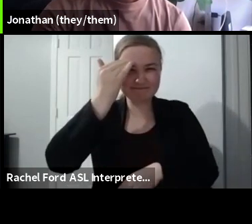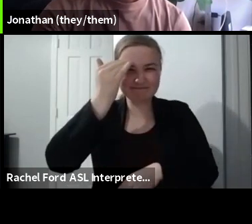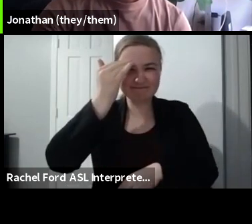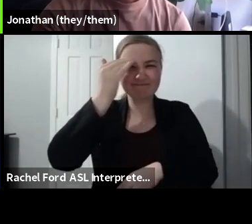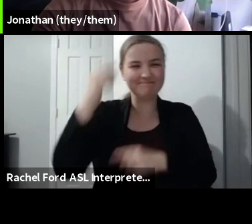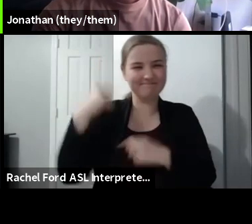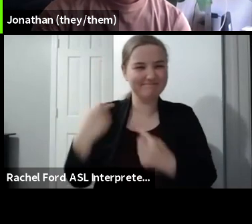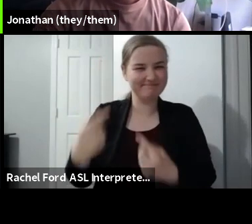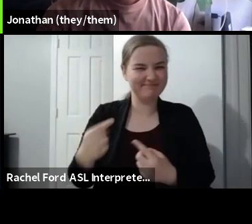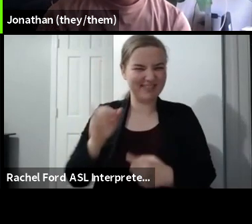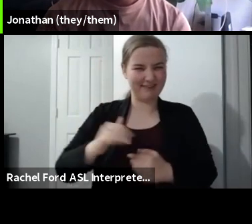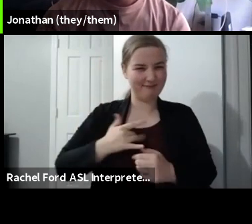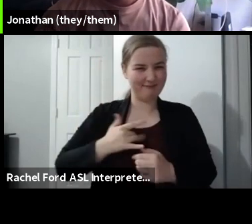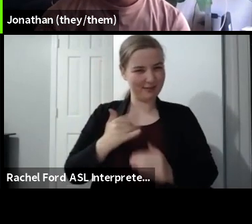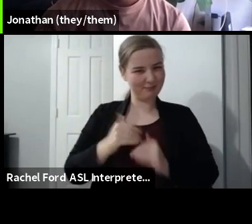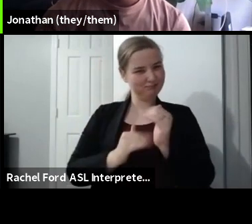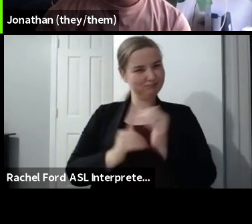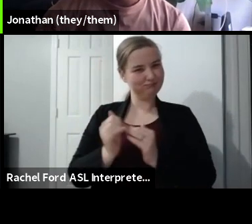Jonathan?